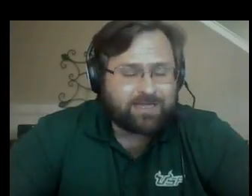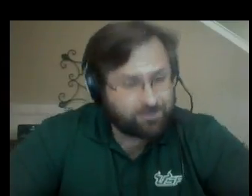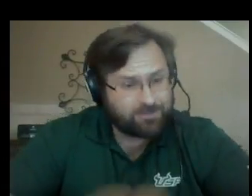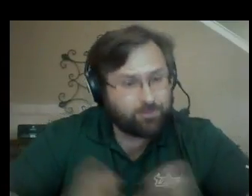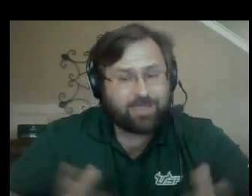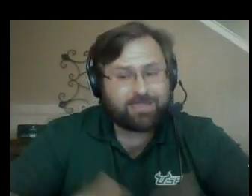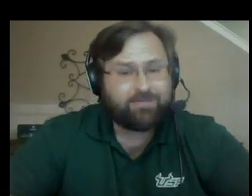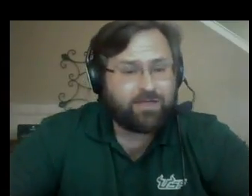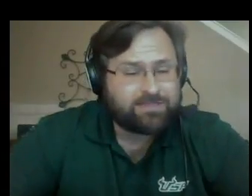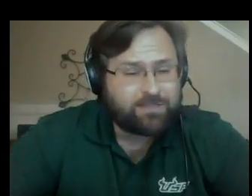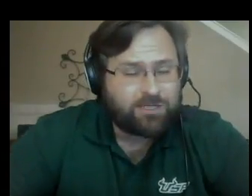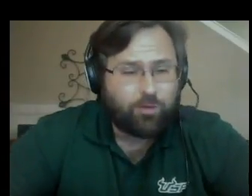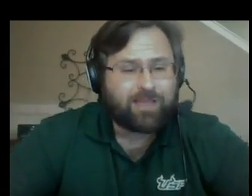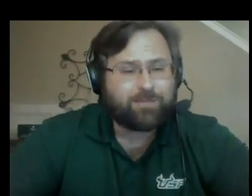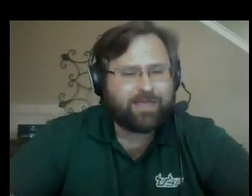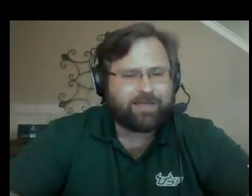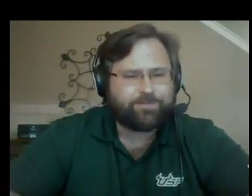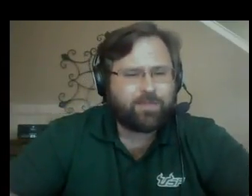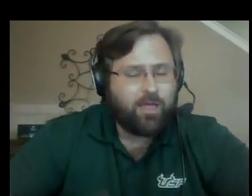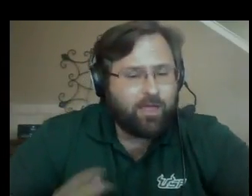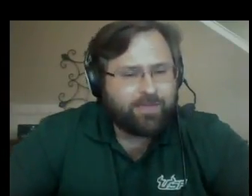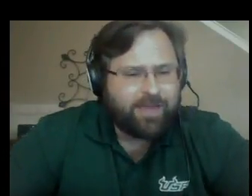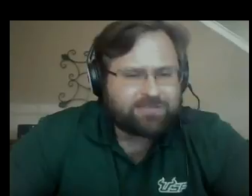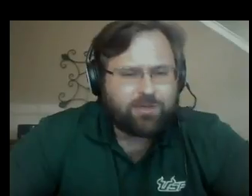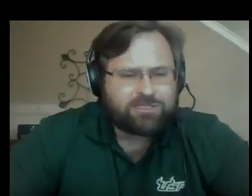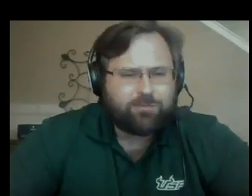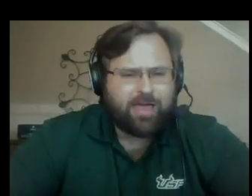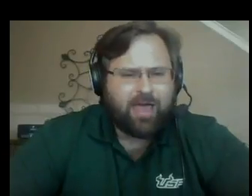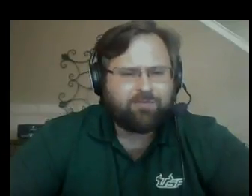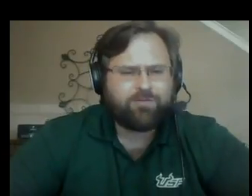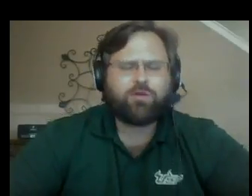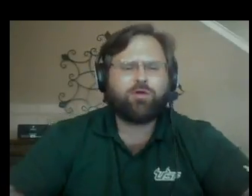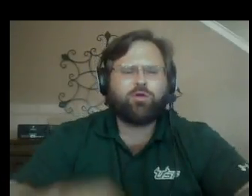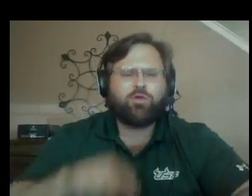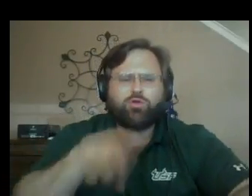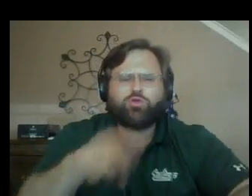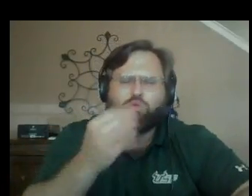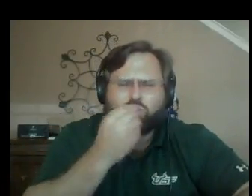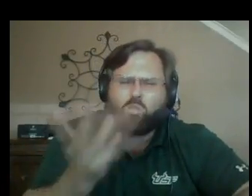ASL sentence. So it's okay to leave the subject word at the beginning. In the next question we have,